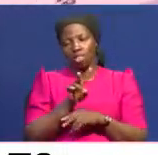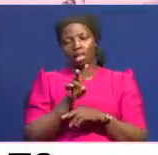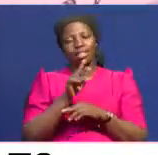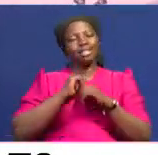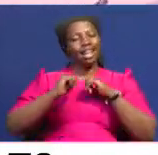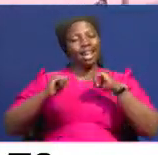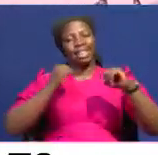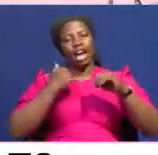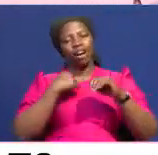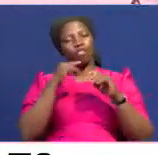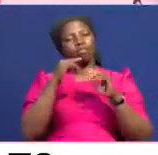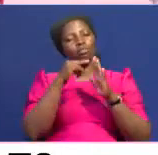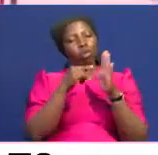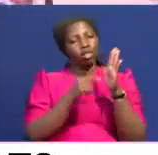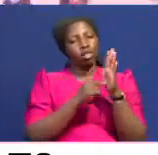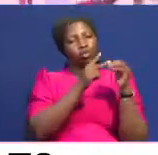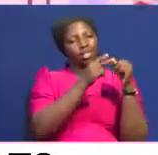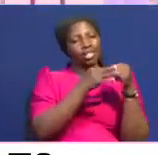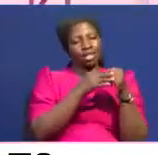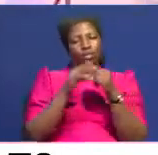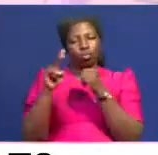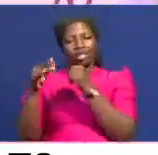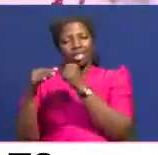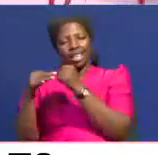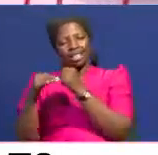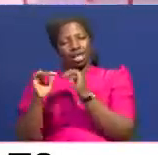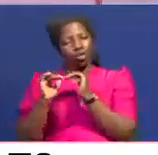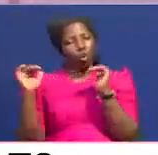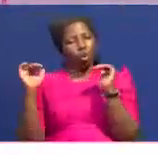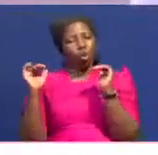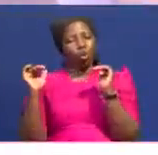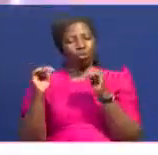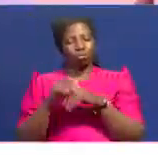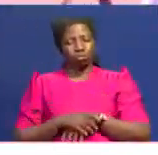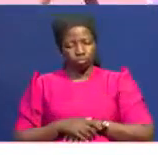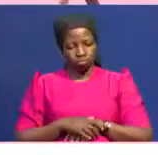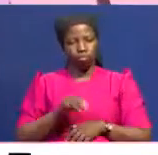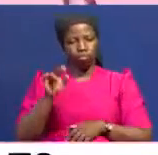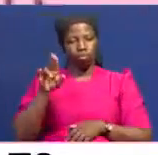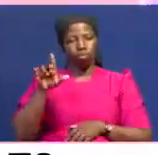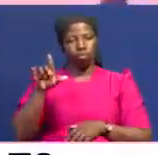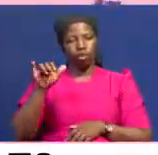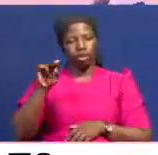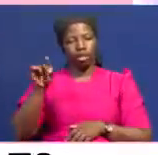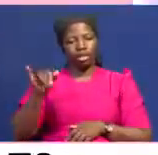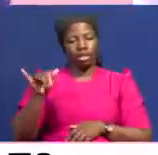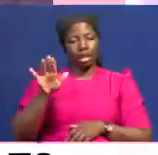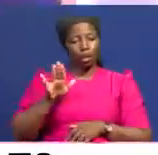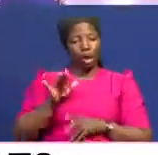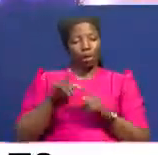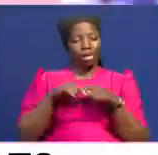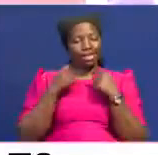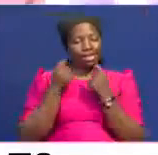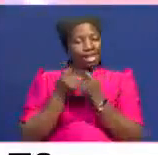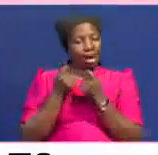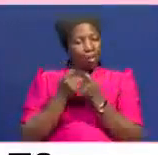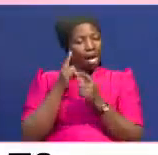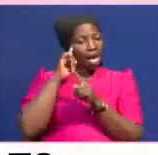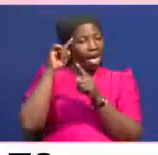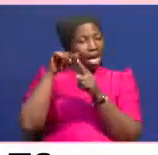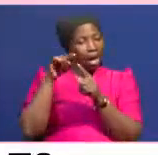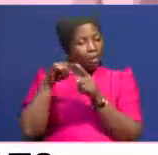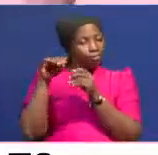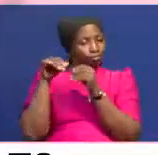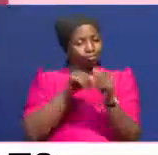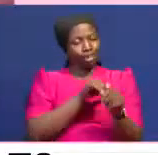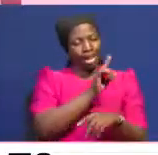a 28-28 draw at full time. Ulinzi Sharks women team are aiming to dethrone